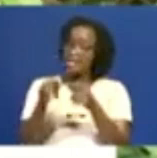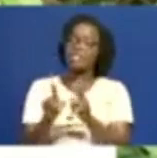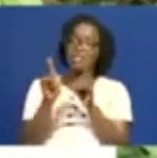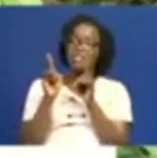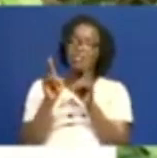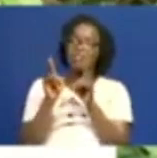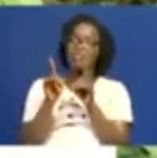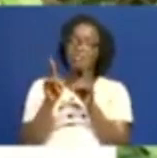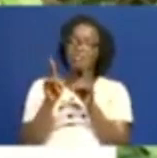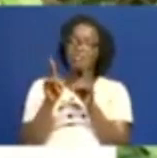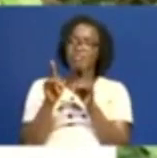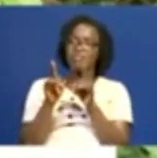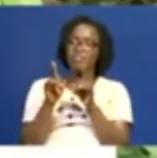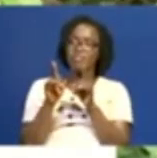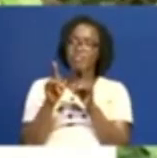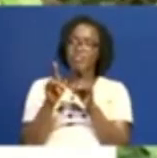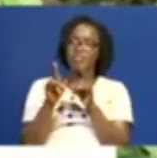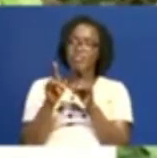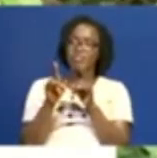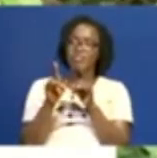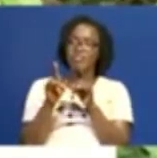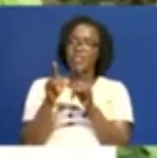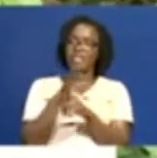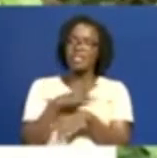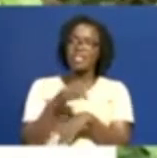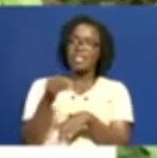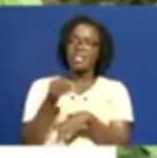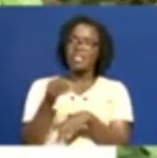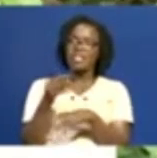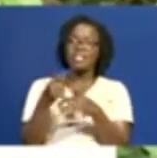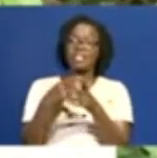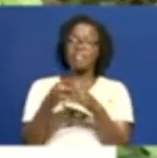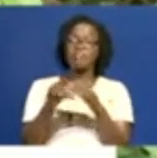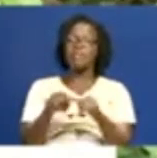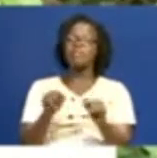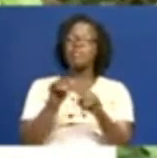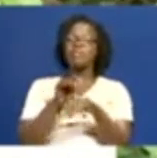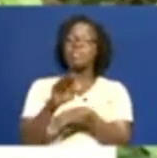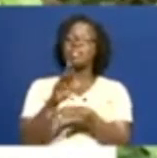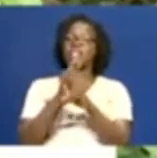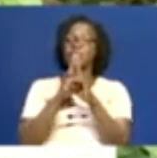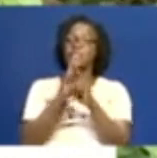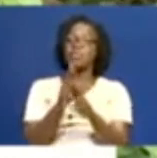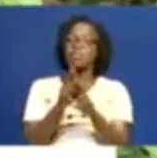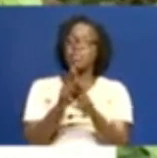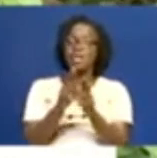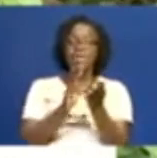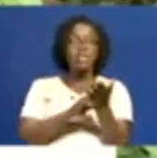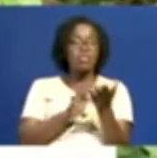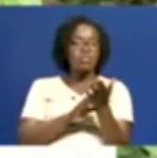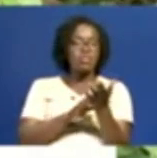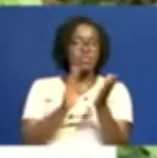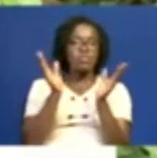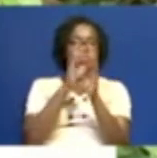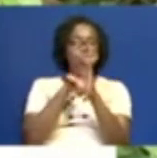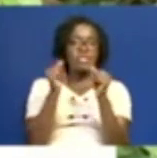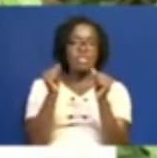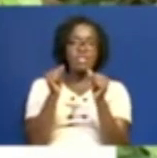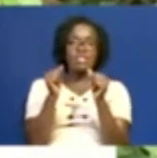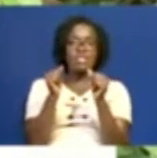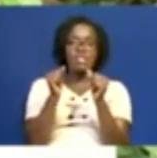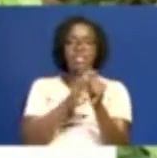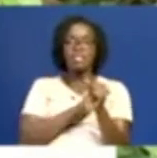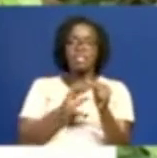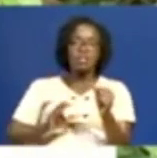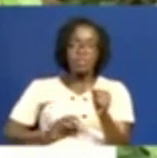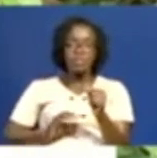Governor Kawira Mwangaza. And they'll be able to send that report, recommendation to the president. The Commission